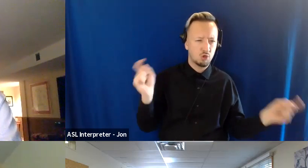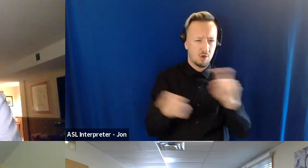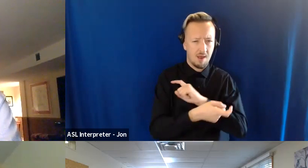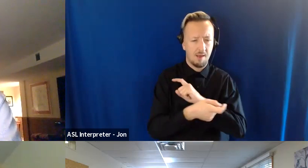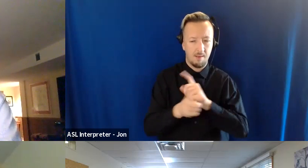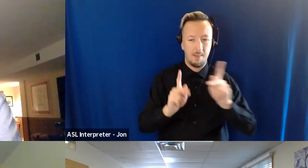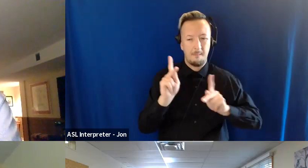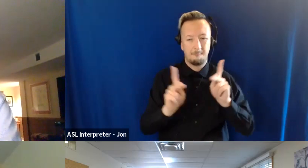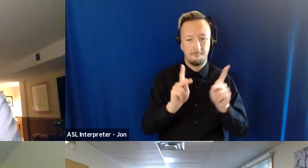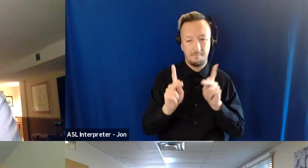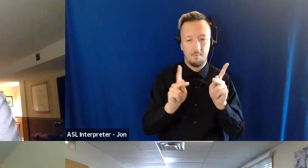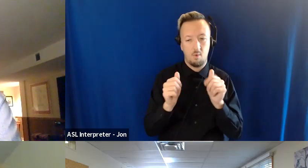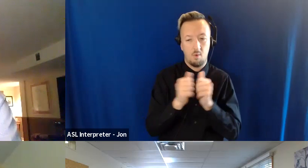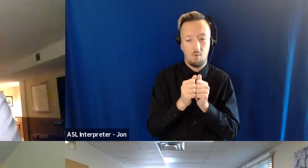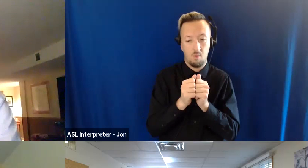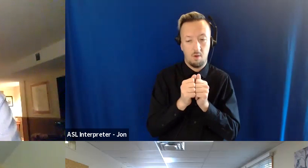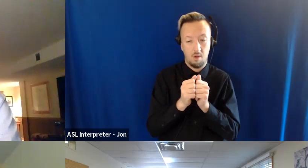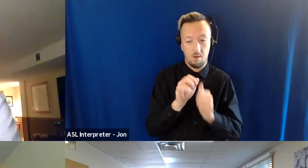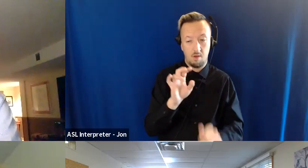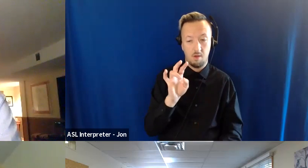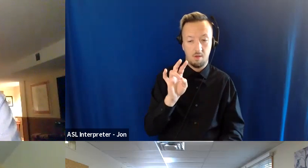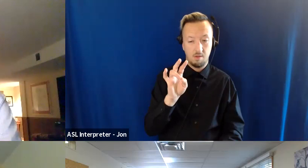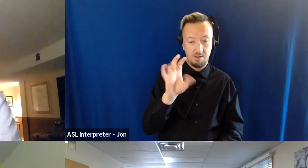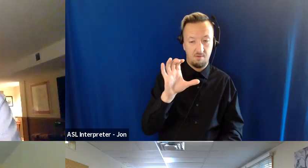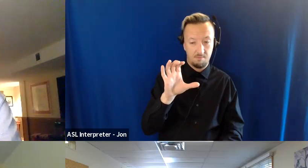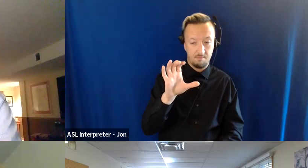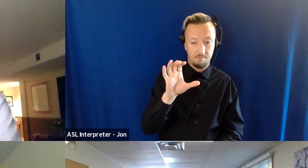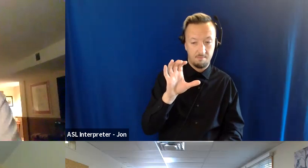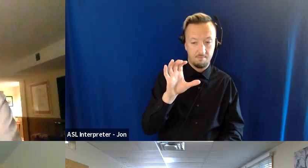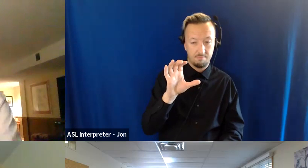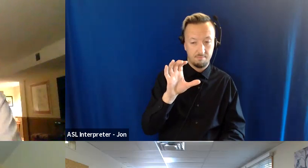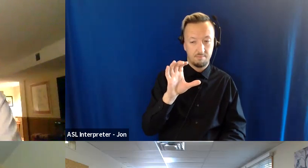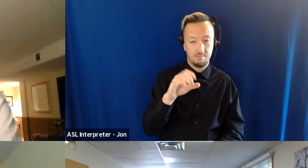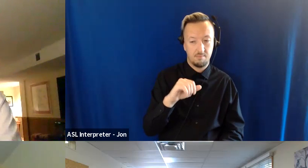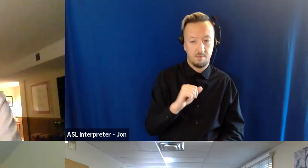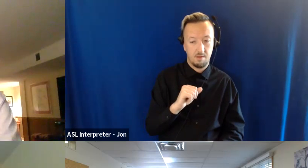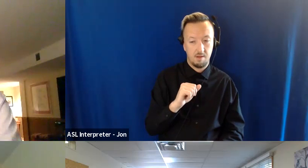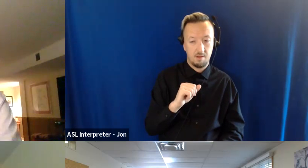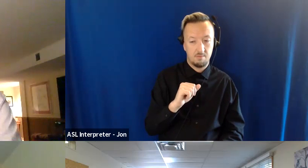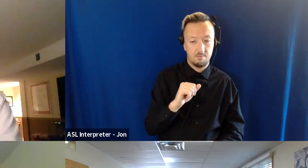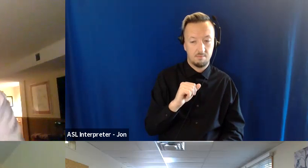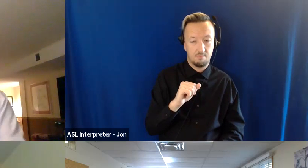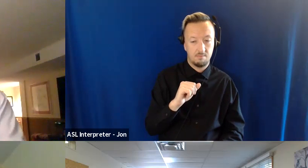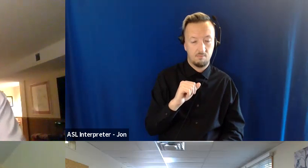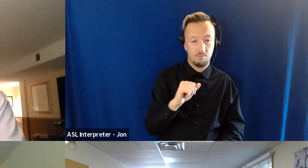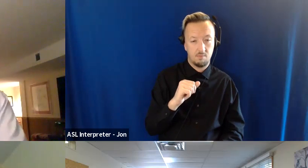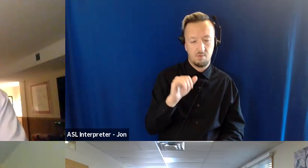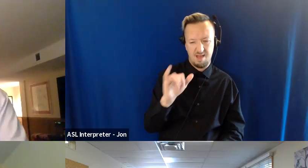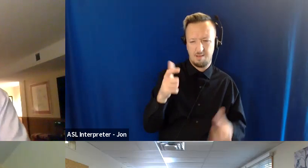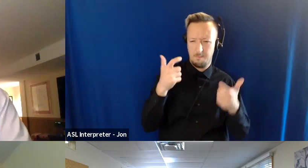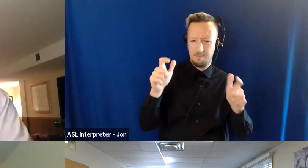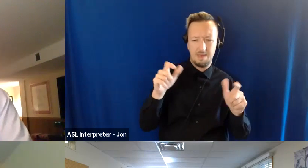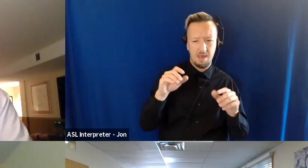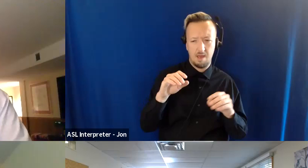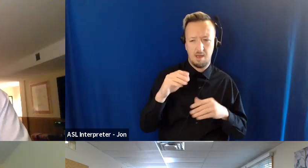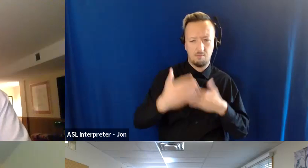with the big 700-pound power chairs that were the most powerful part of the movement. So it was really kind of those unsung